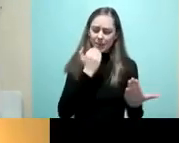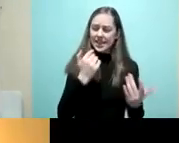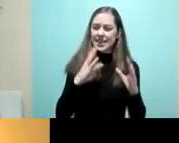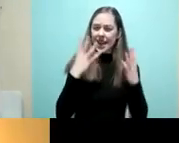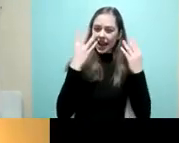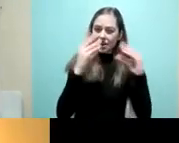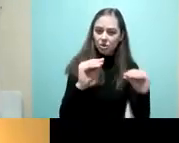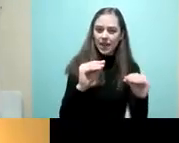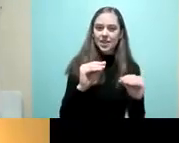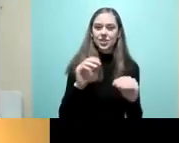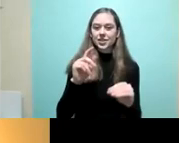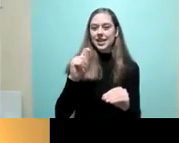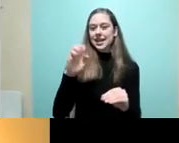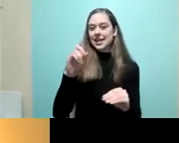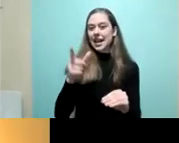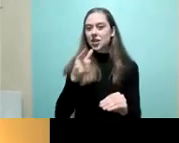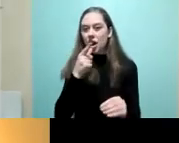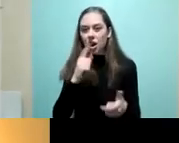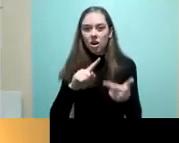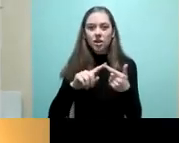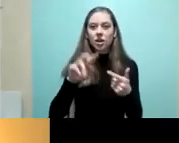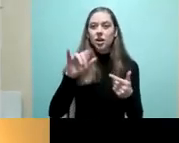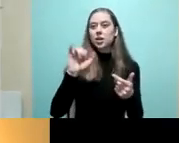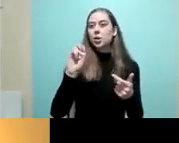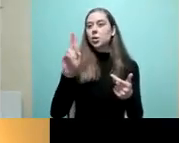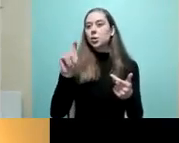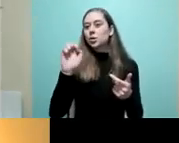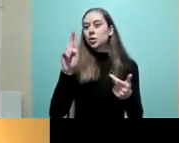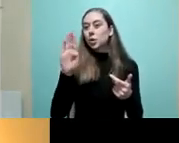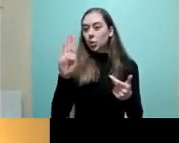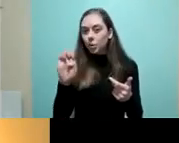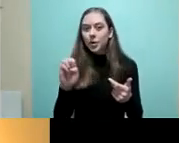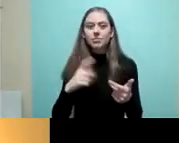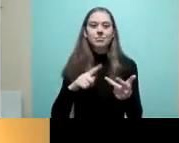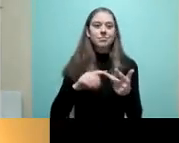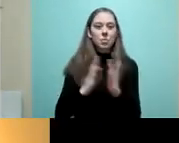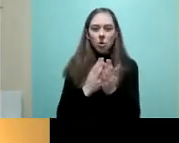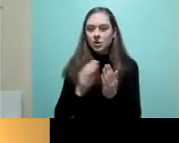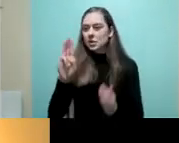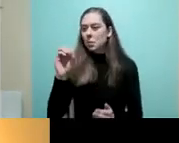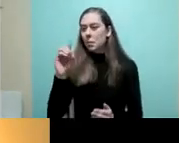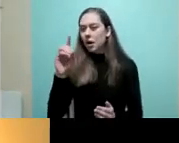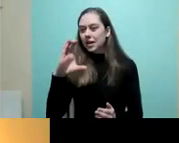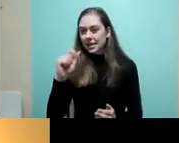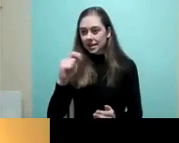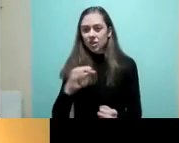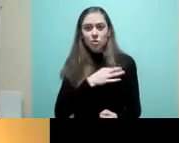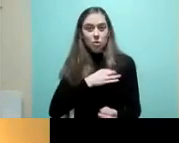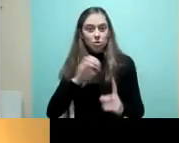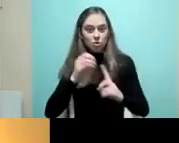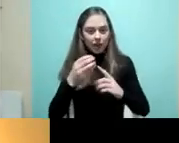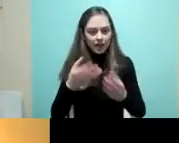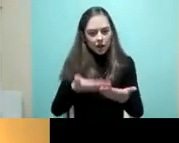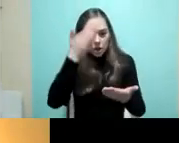TED Talks and YouTube, and there's just so much out there. Like, seek knowledge. You know, it's good to seek knowledge and build up your understanding